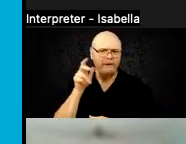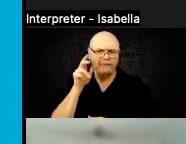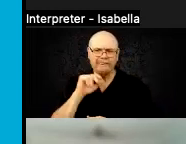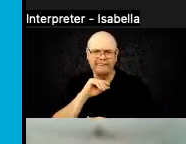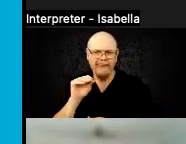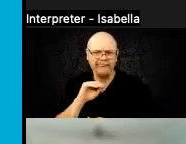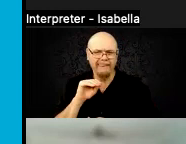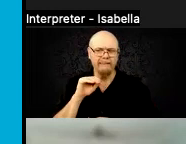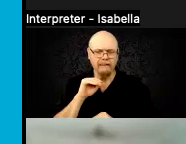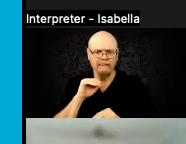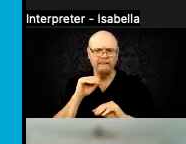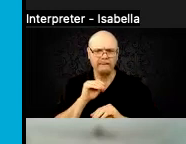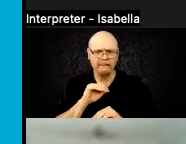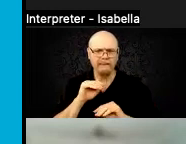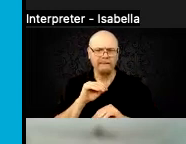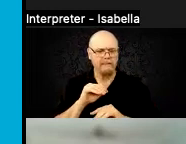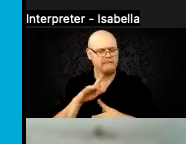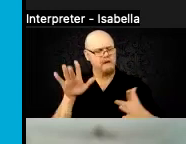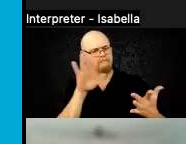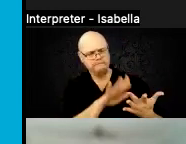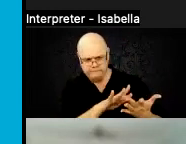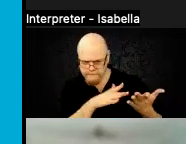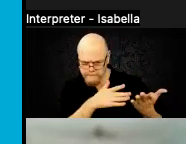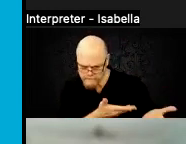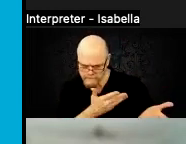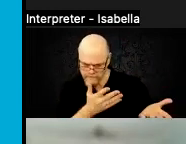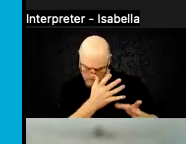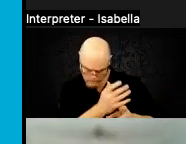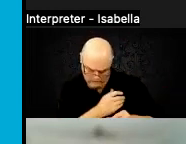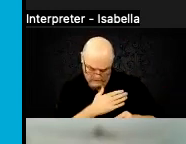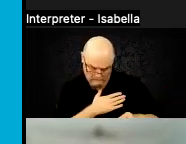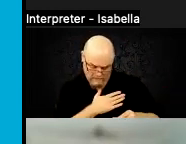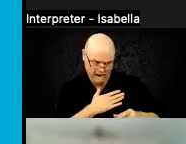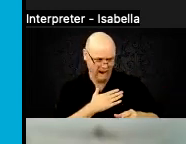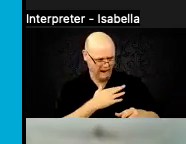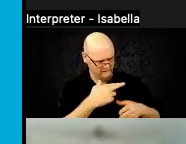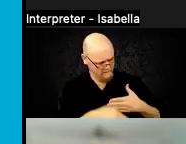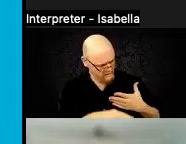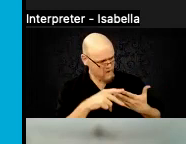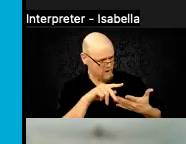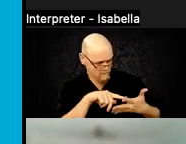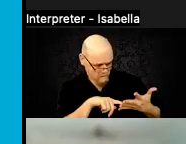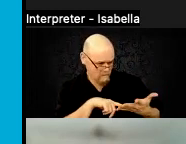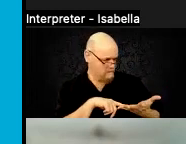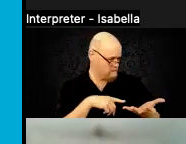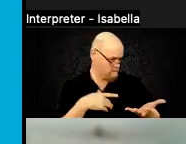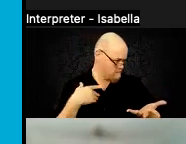submitting the referral, you can reach back out, right? And say, hey, I submitted this referral on this date and I've not heard from anybody. I want to make sure that